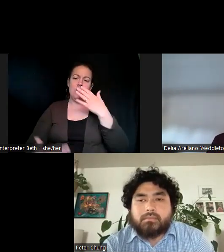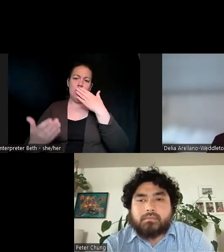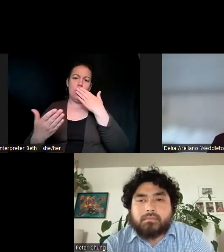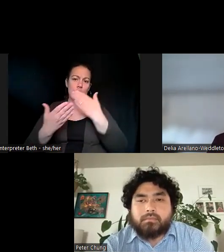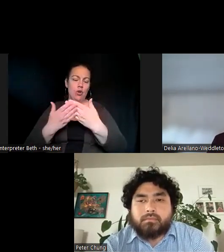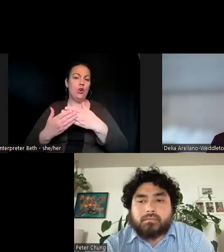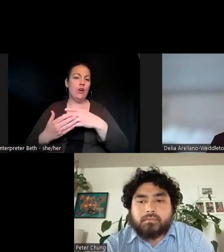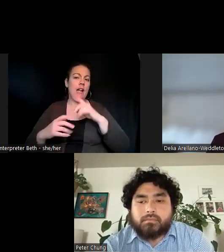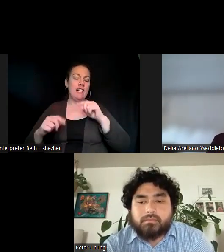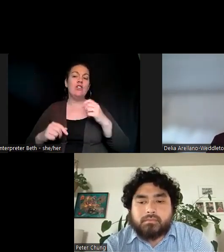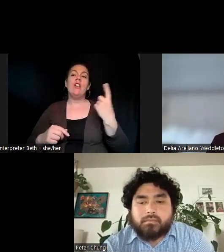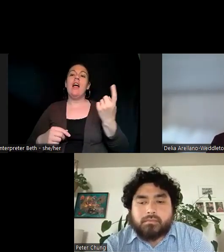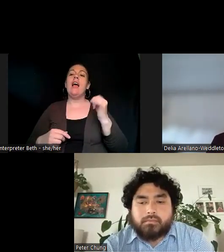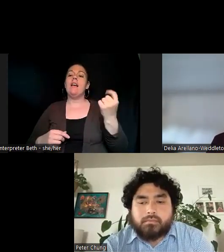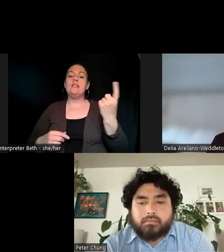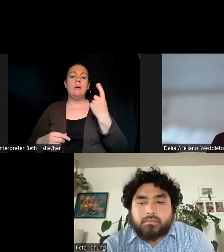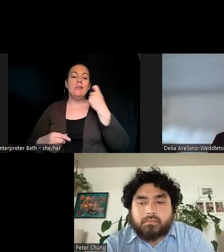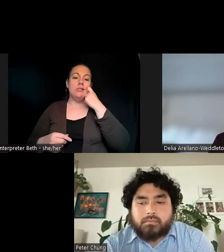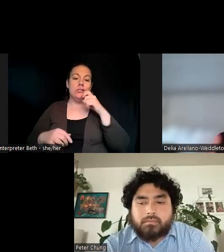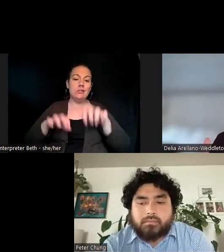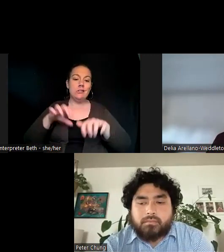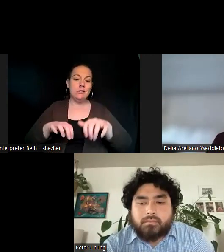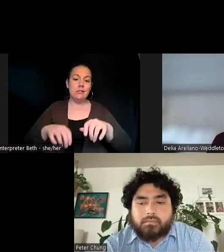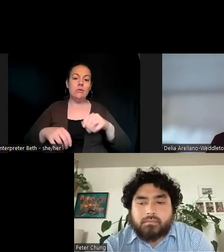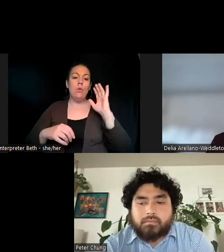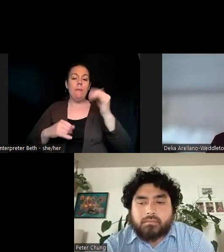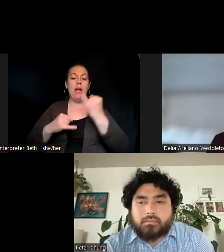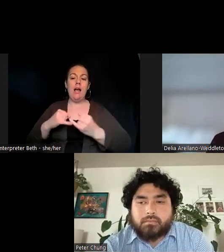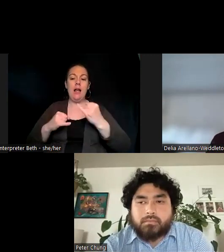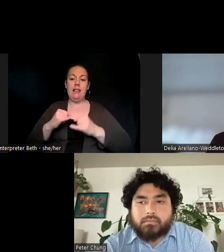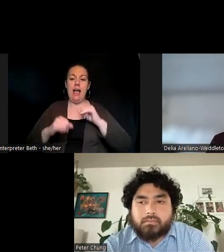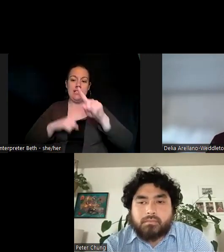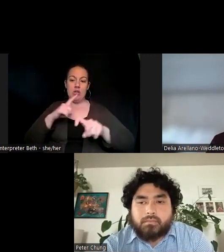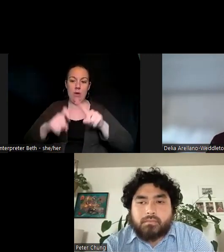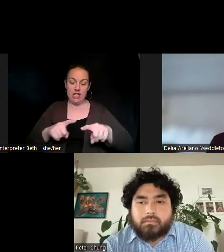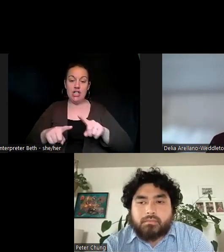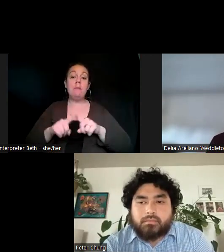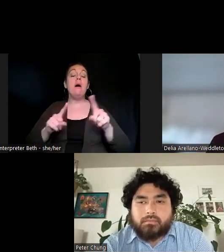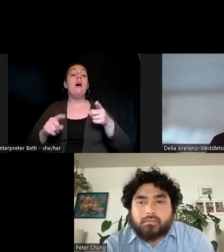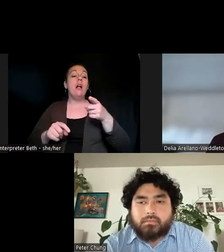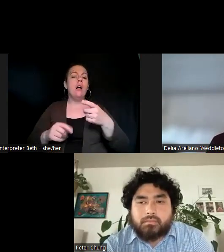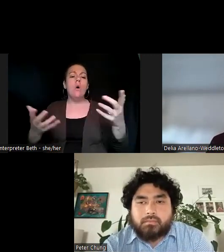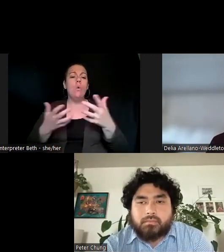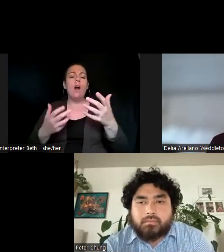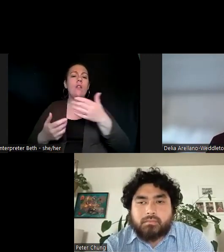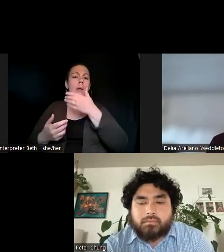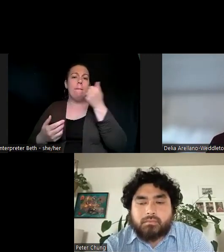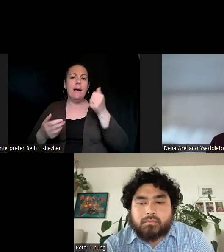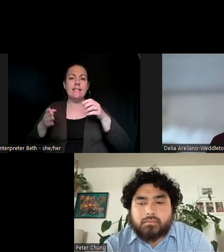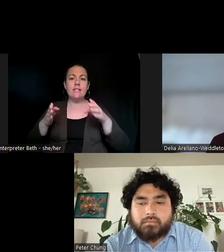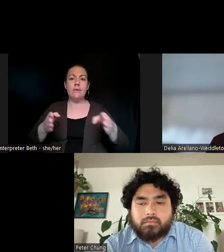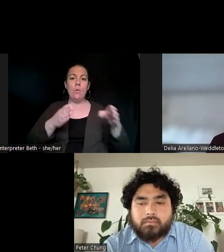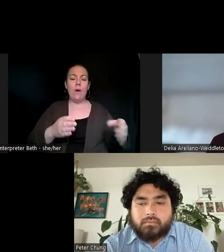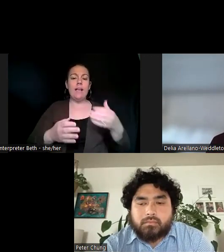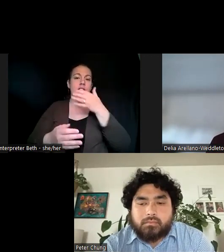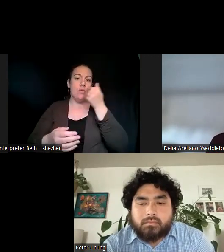offered a question, which will be our last question before we move to the closing. So the question is, what are the best ways to help make